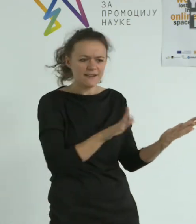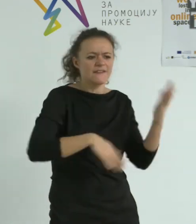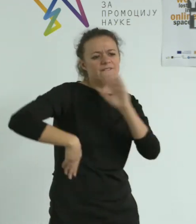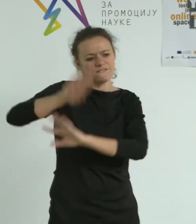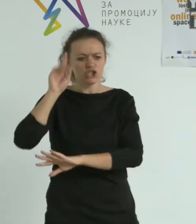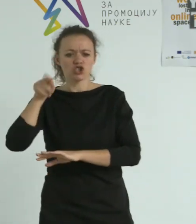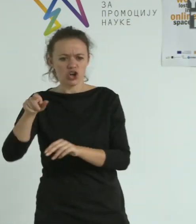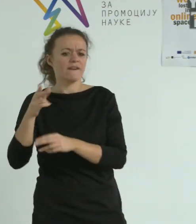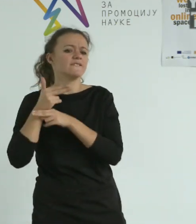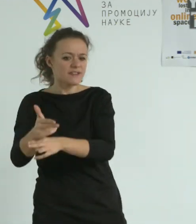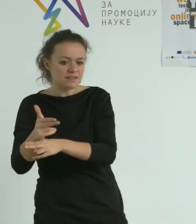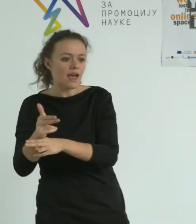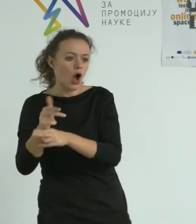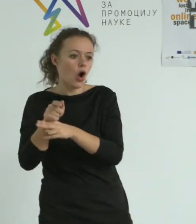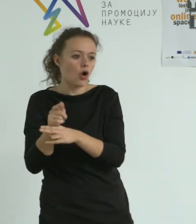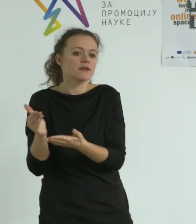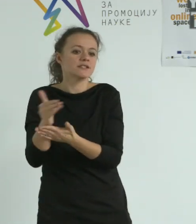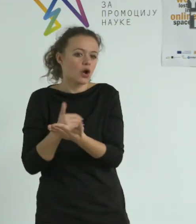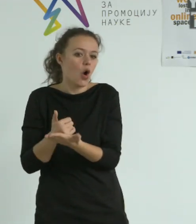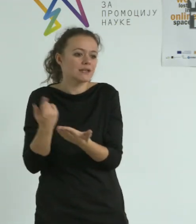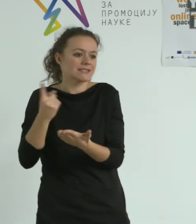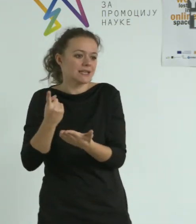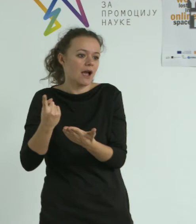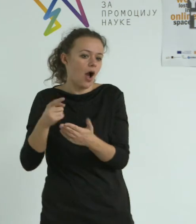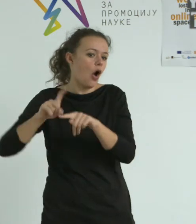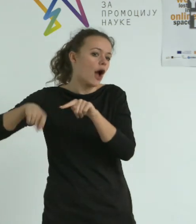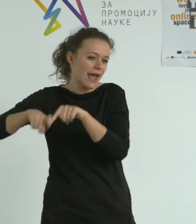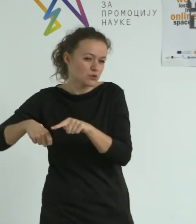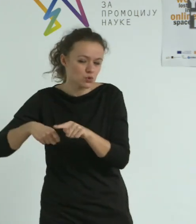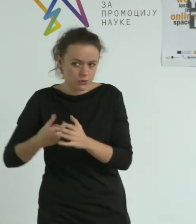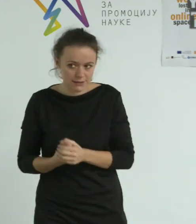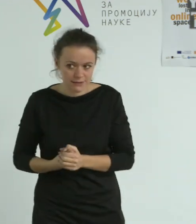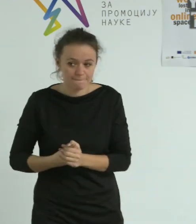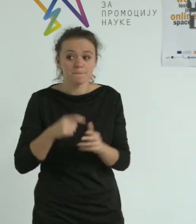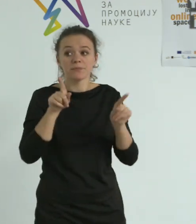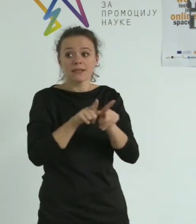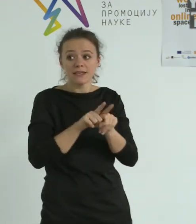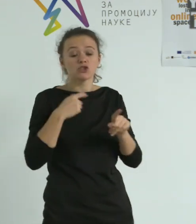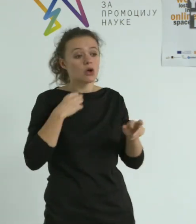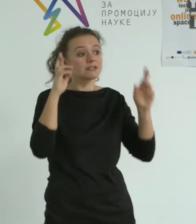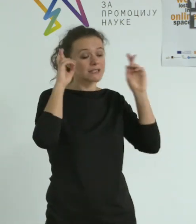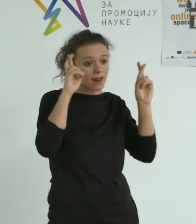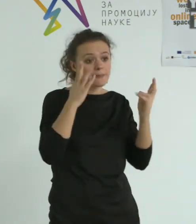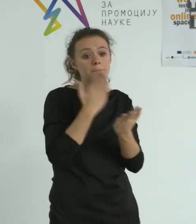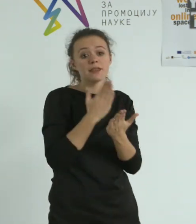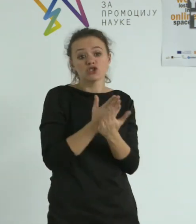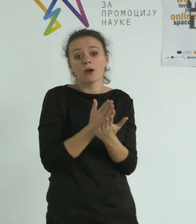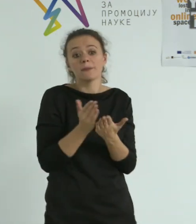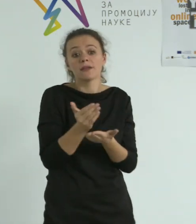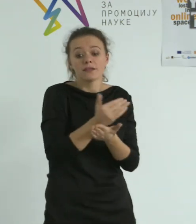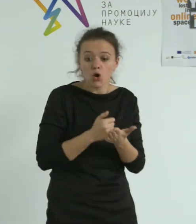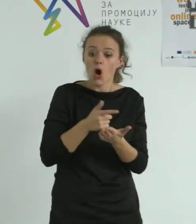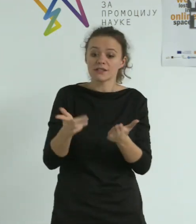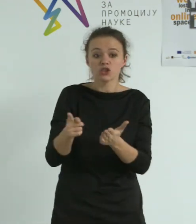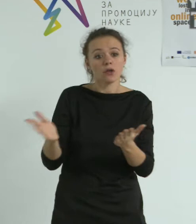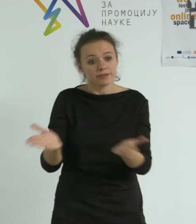that I'm using from other sources. And also, I was hoping that that might be useful for them and encourage them